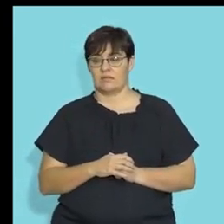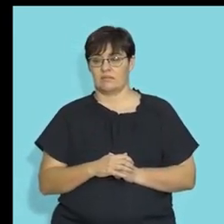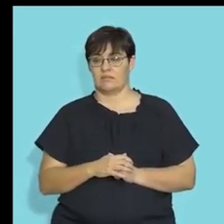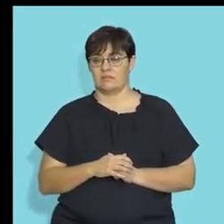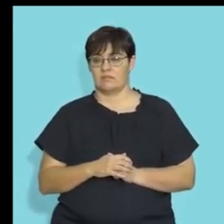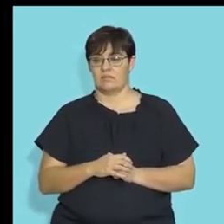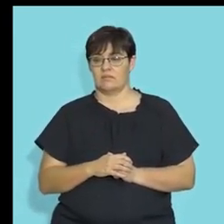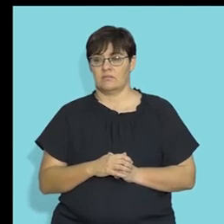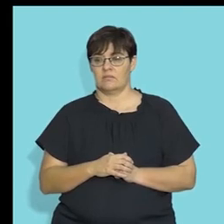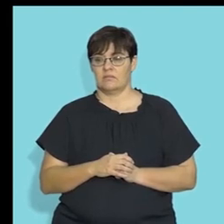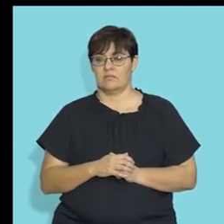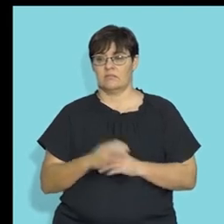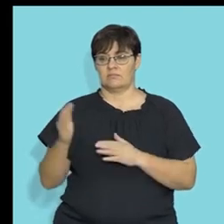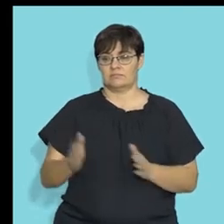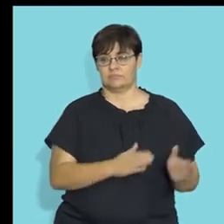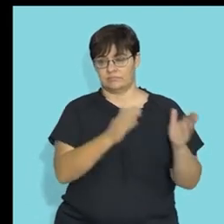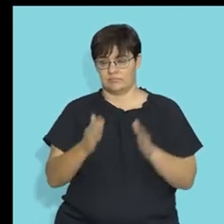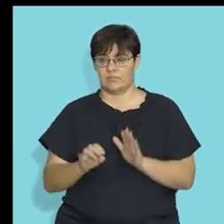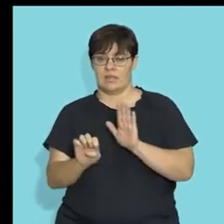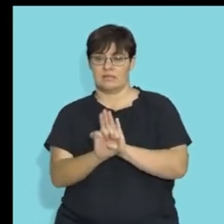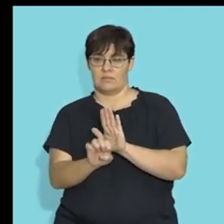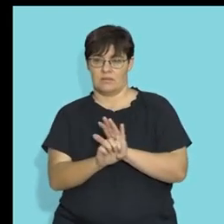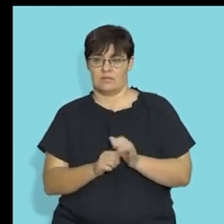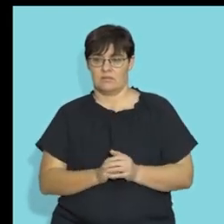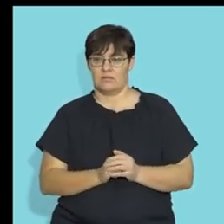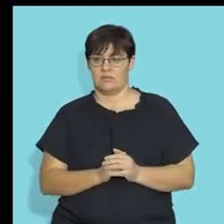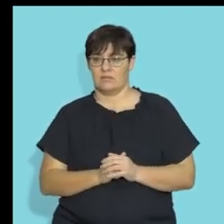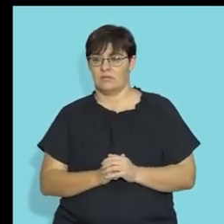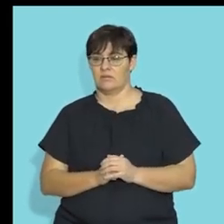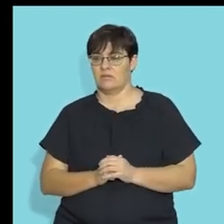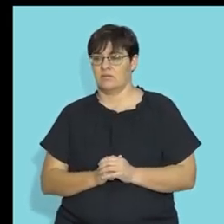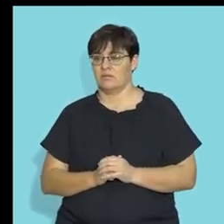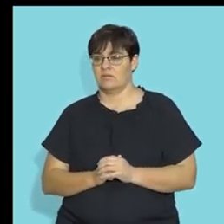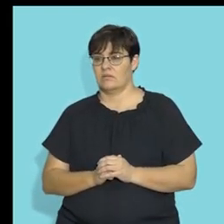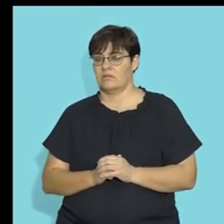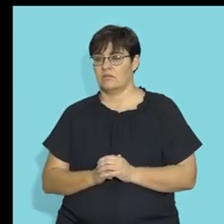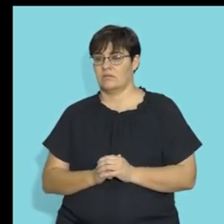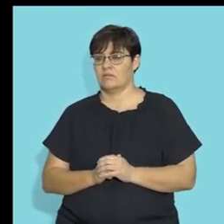Great, everybody. Let's move on to the next example.